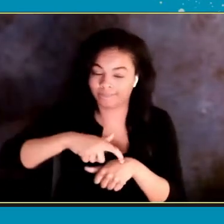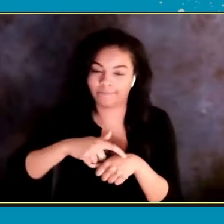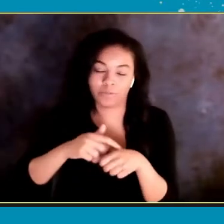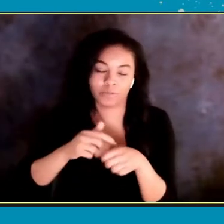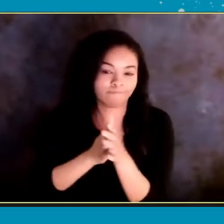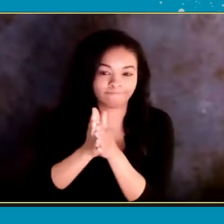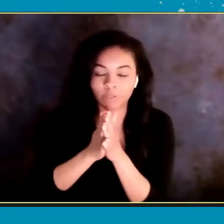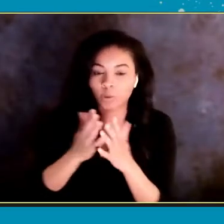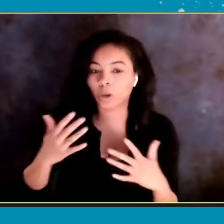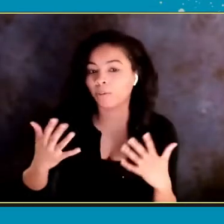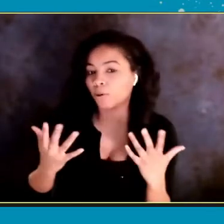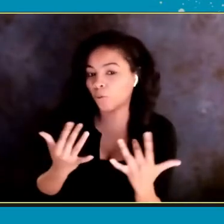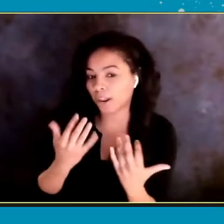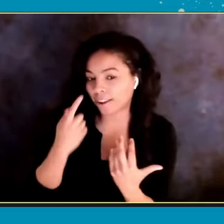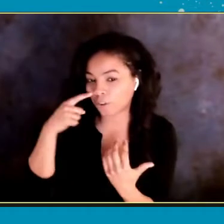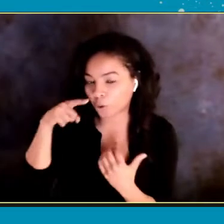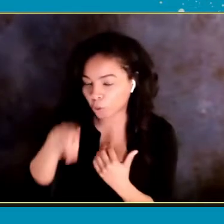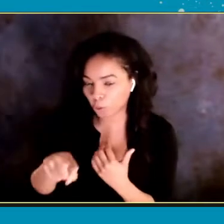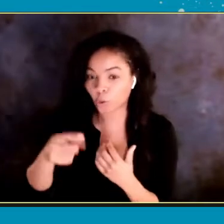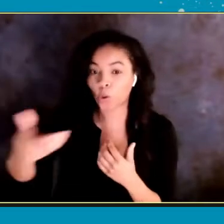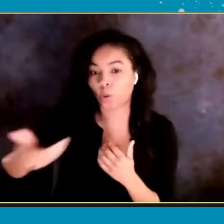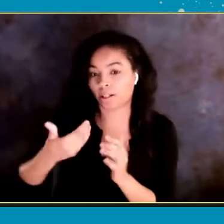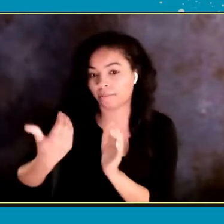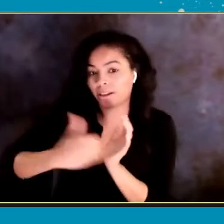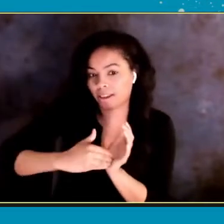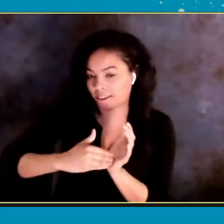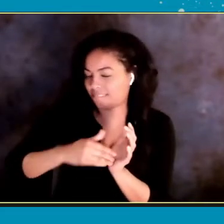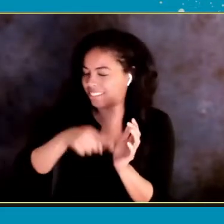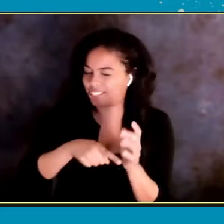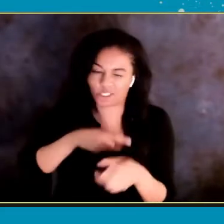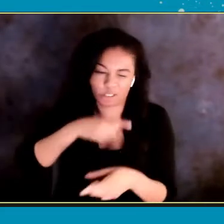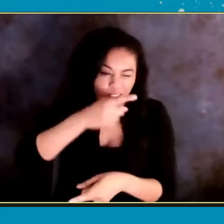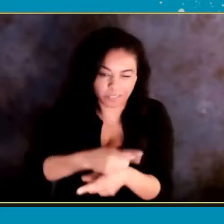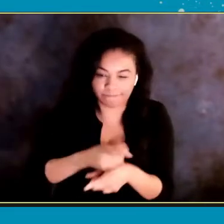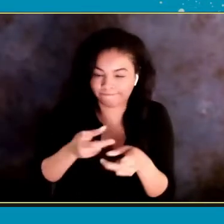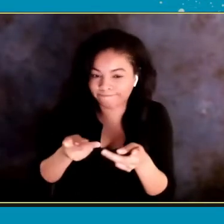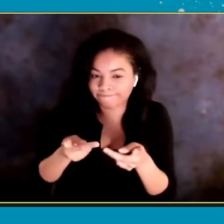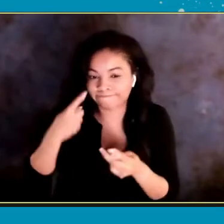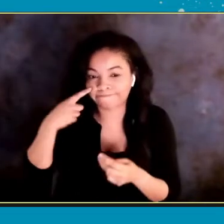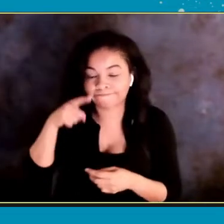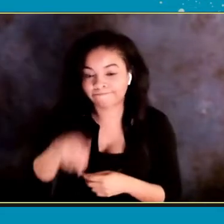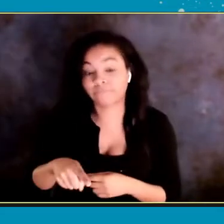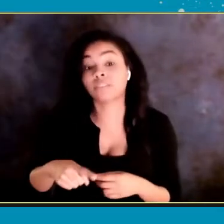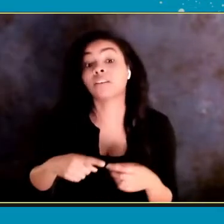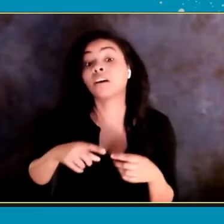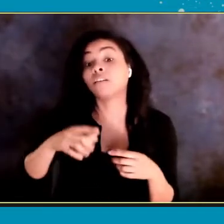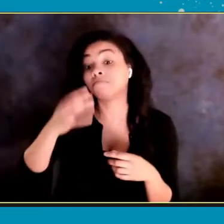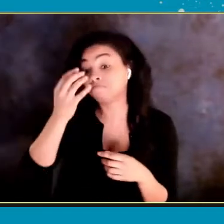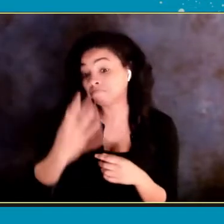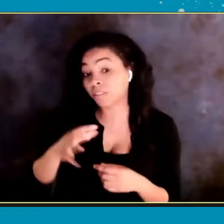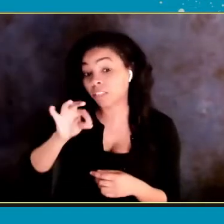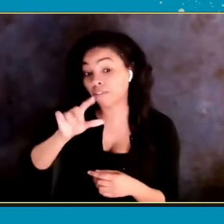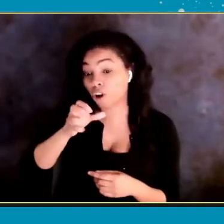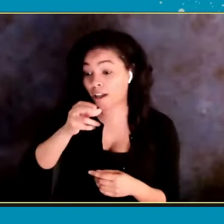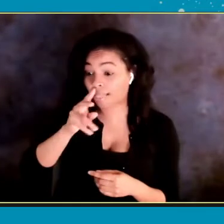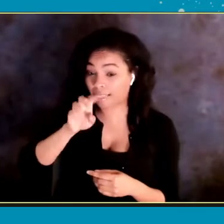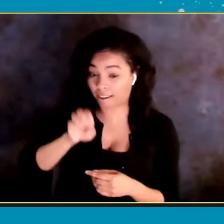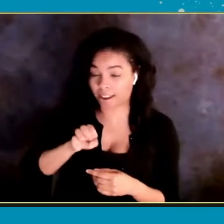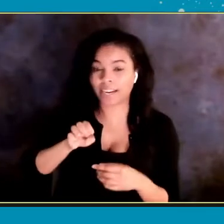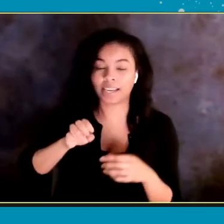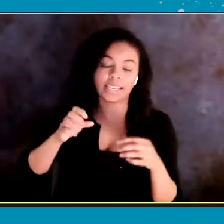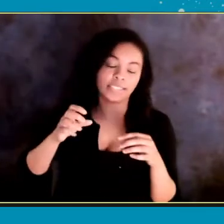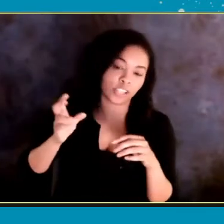you. Welcome. Again, you're in the right place. The Frontline is made up of a historic, Black-led,